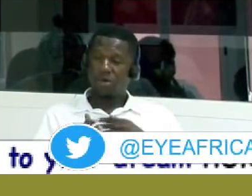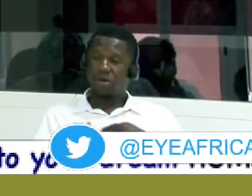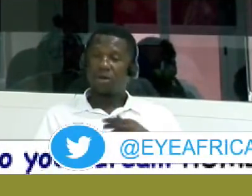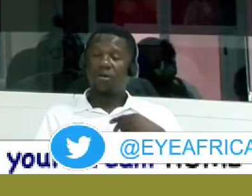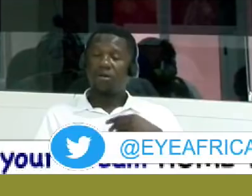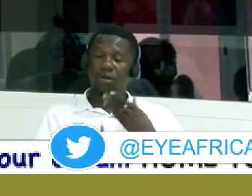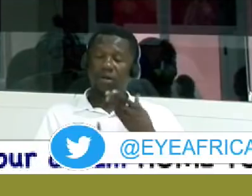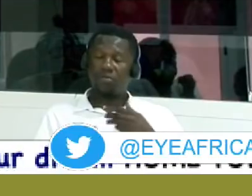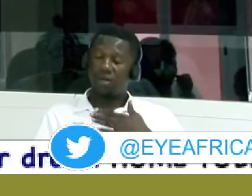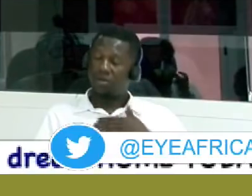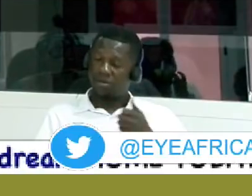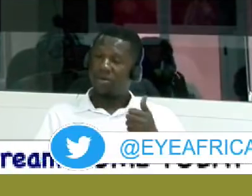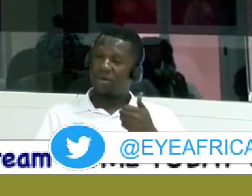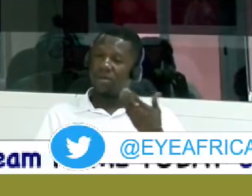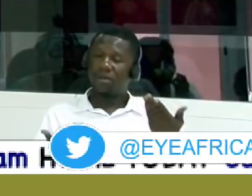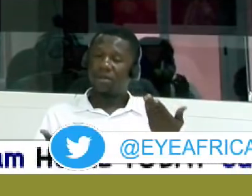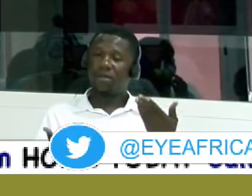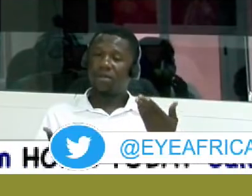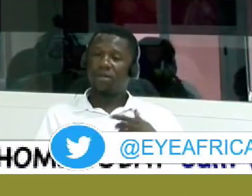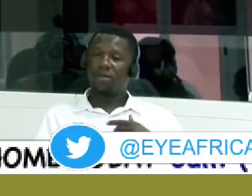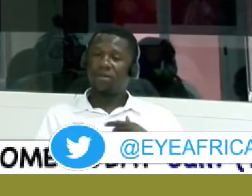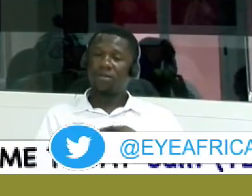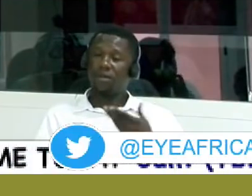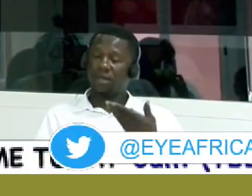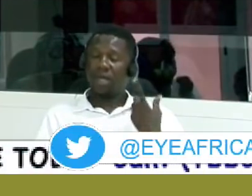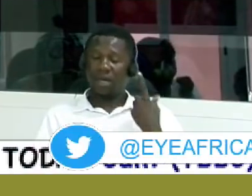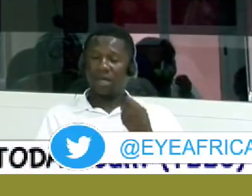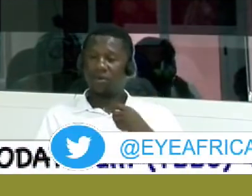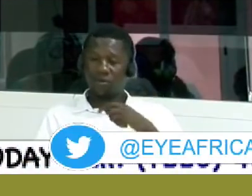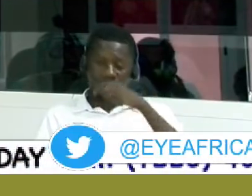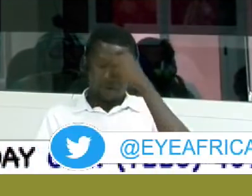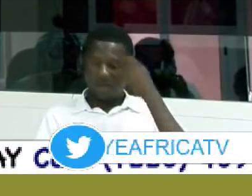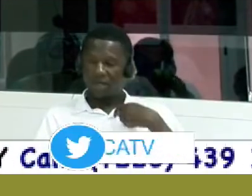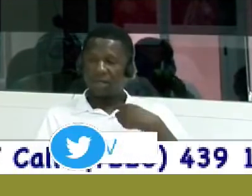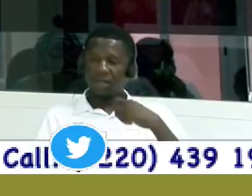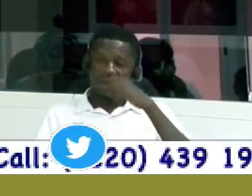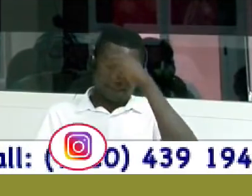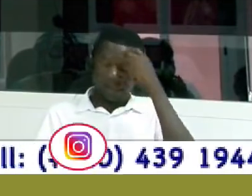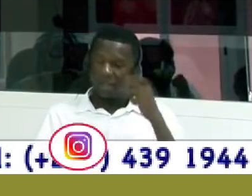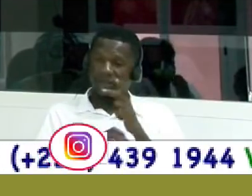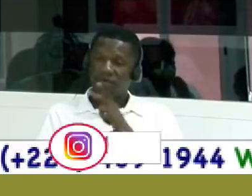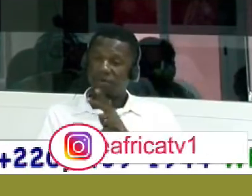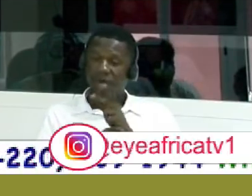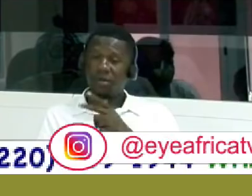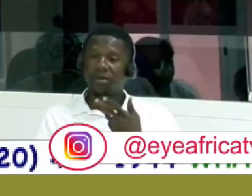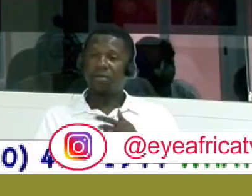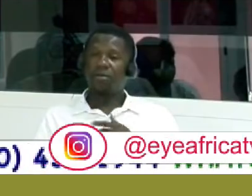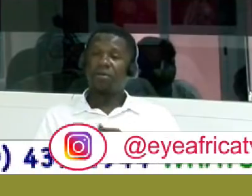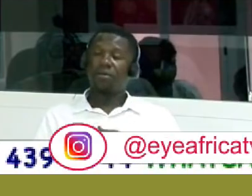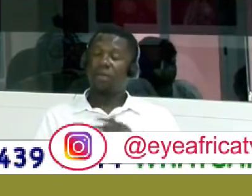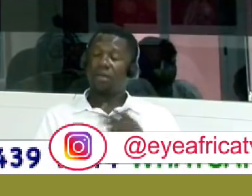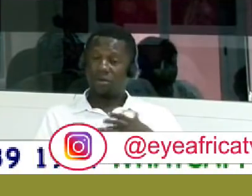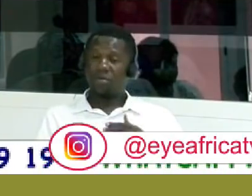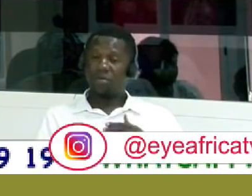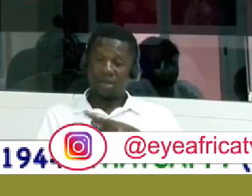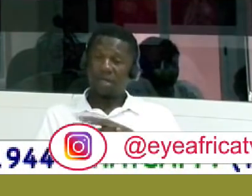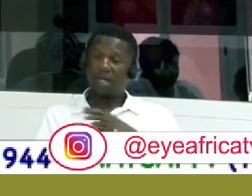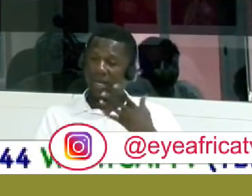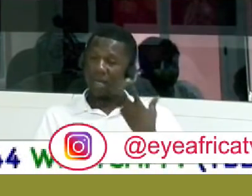passion. I like working in services. I like helping. Me, I'm humanitarian based. I like to